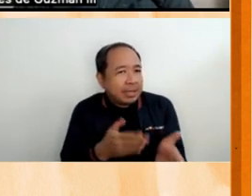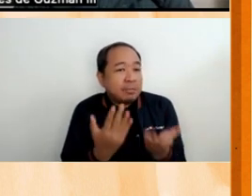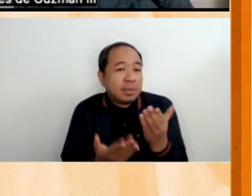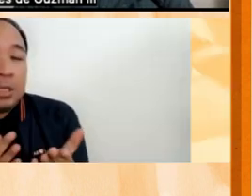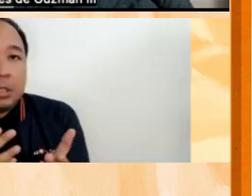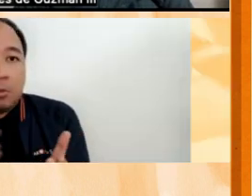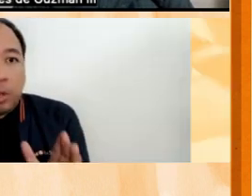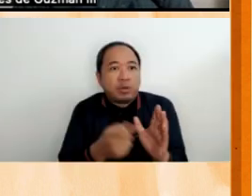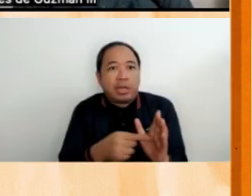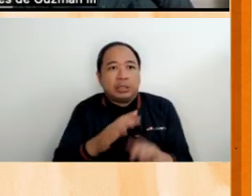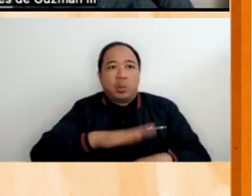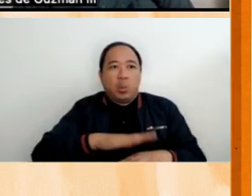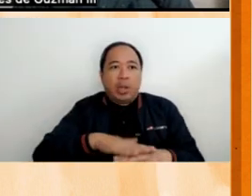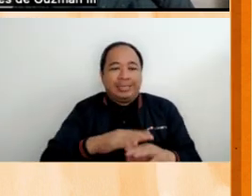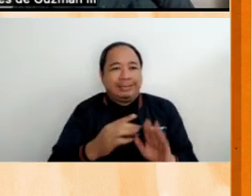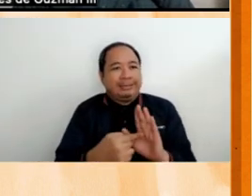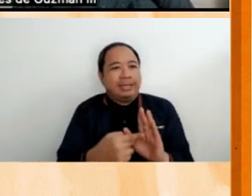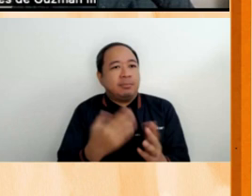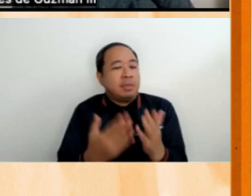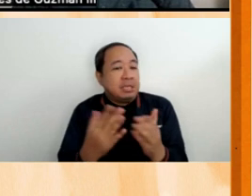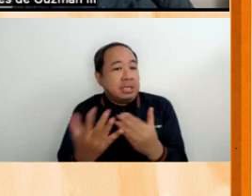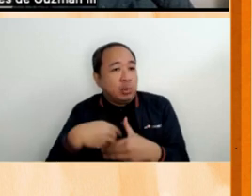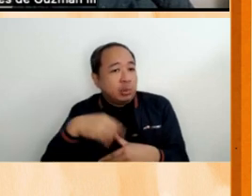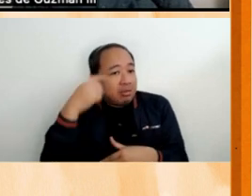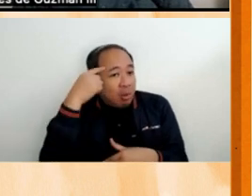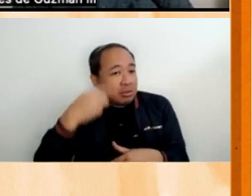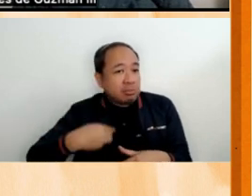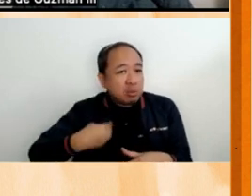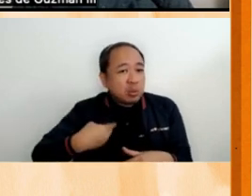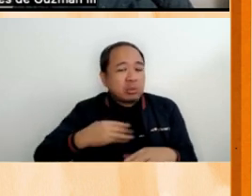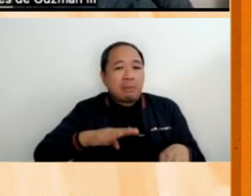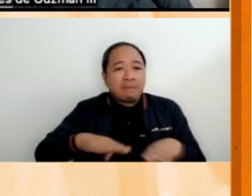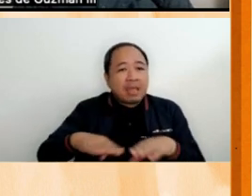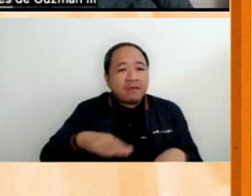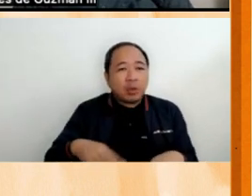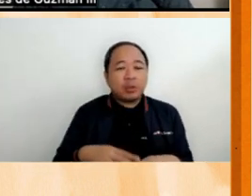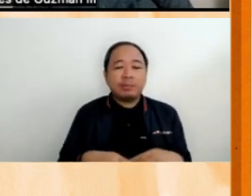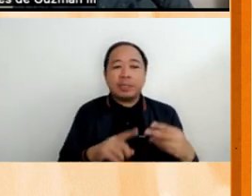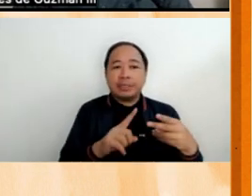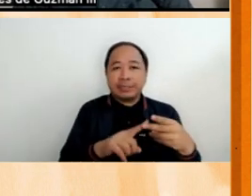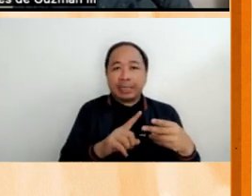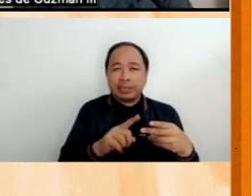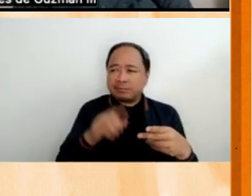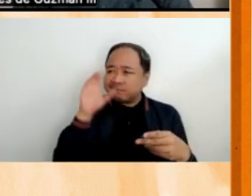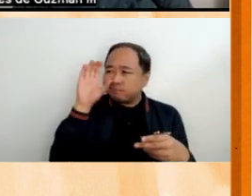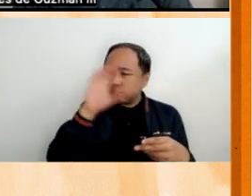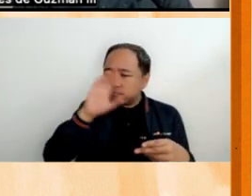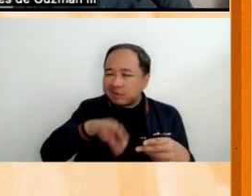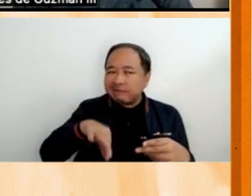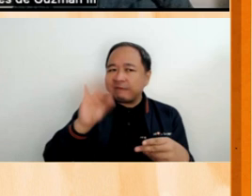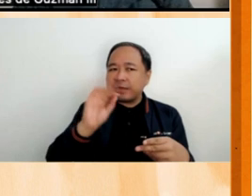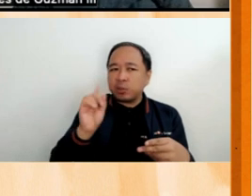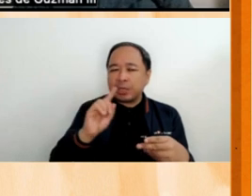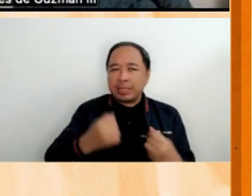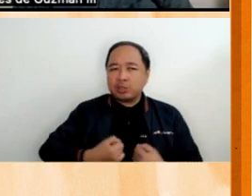cope? Third, identify whom to contact and what can be done to distract the